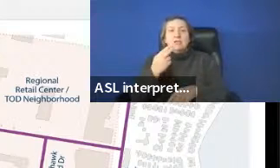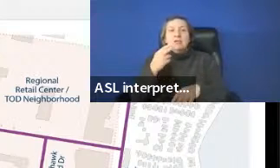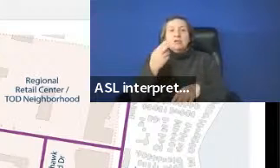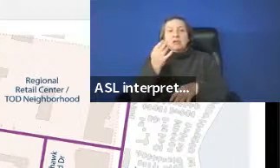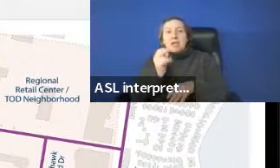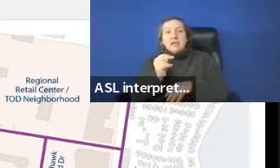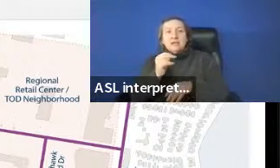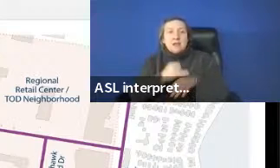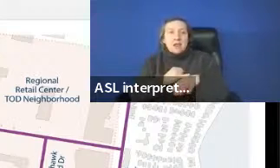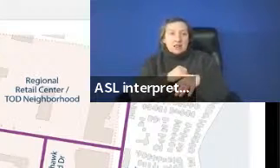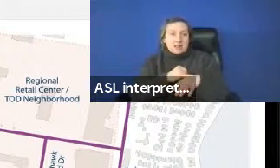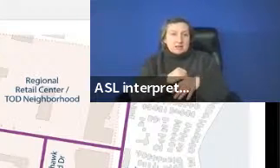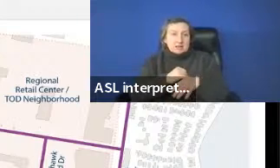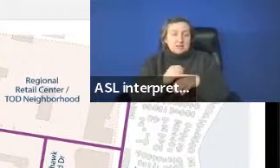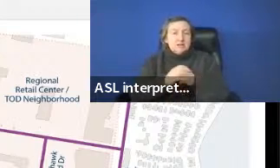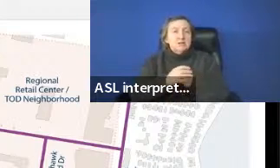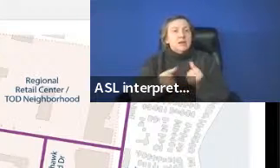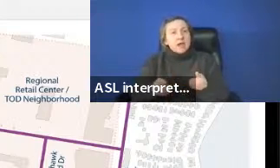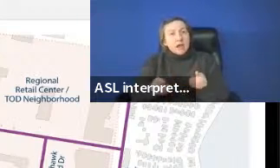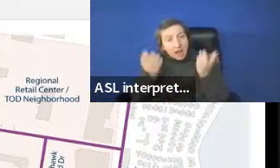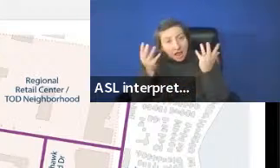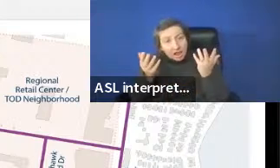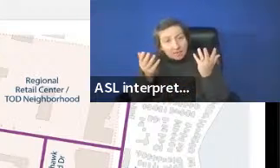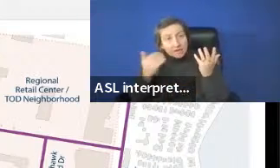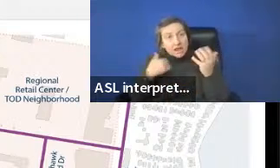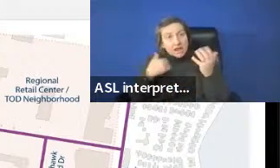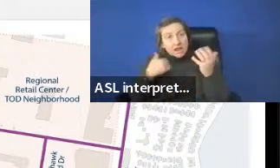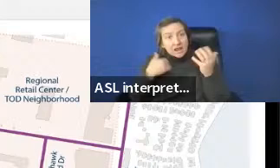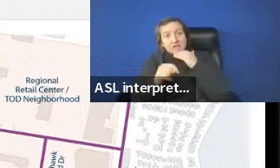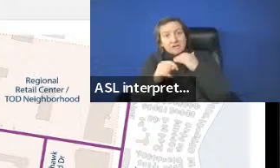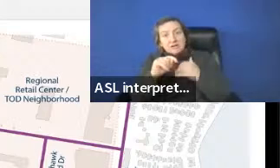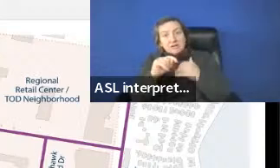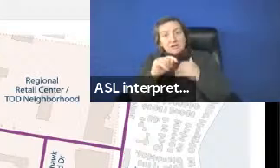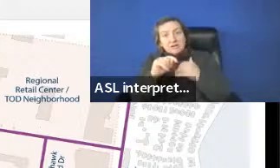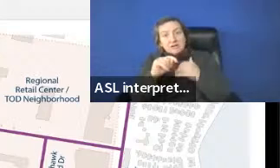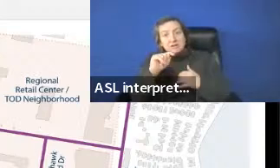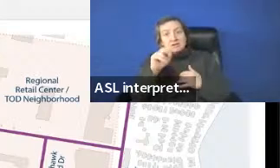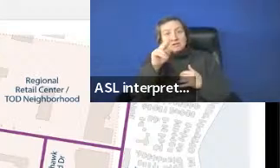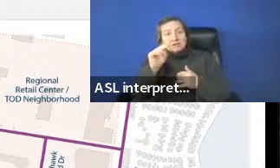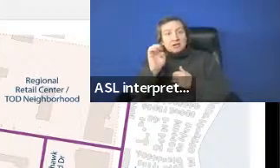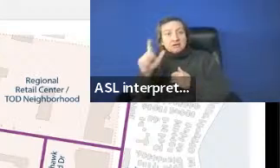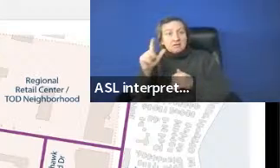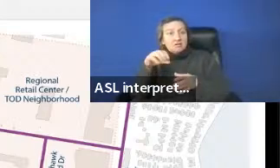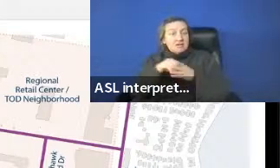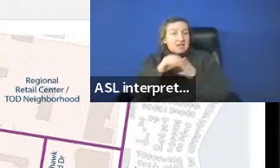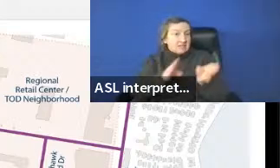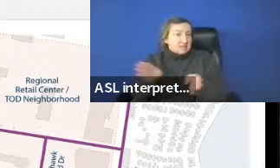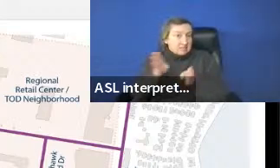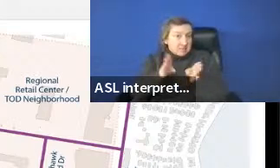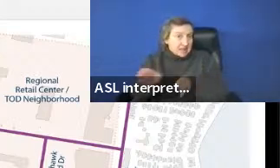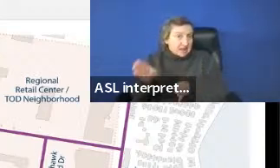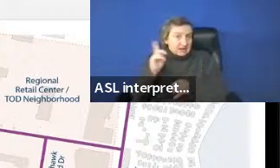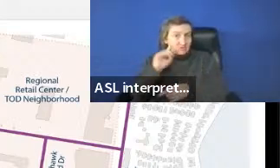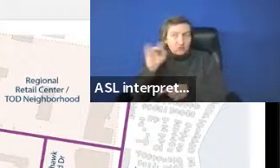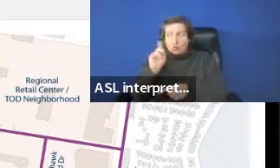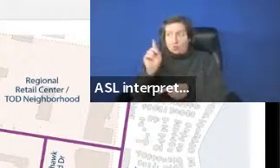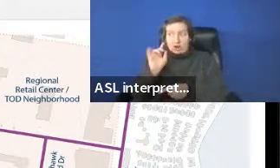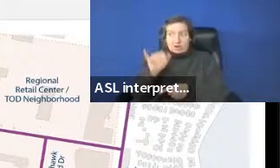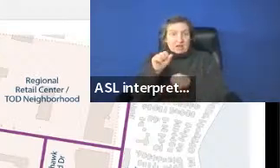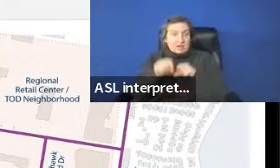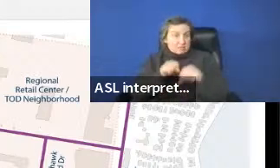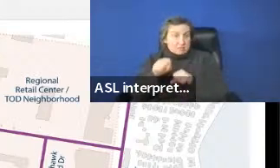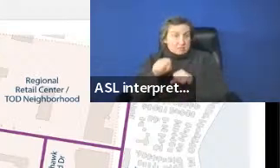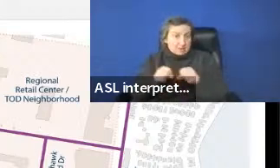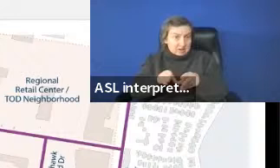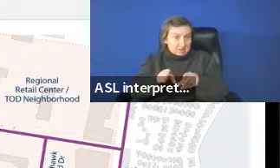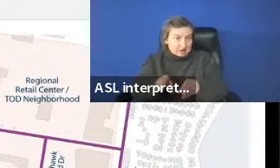of these have tunnels in this planning for where this bike path is going to go? I'm